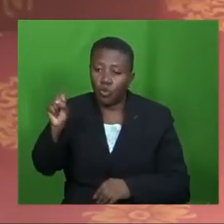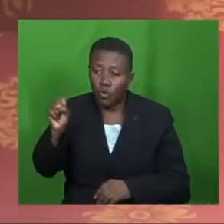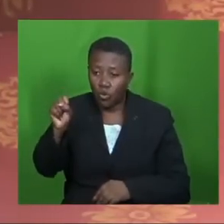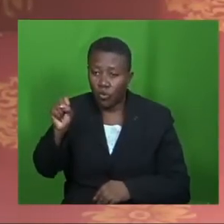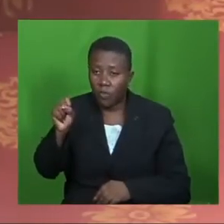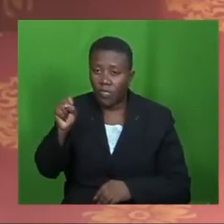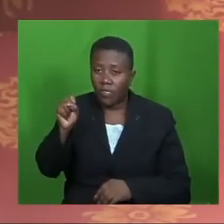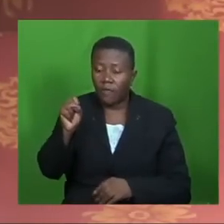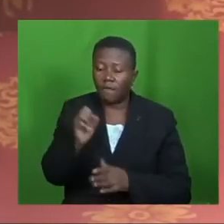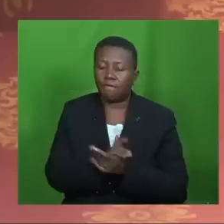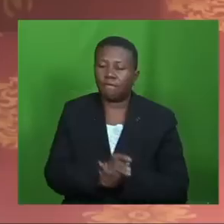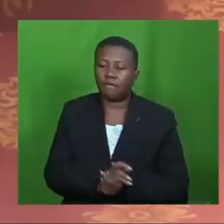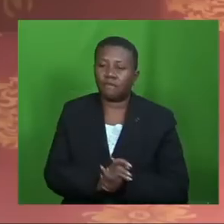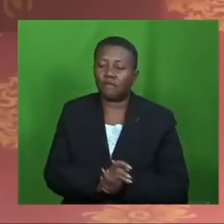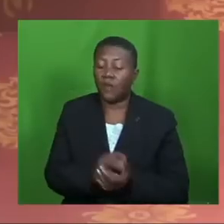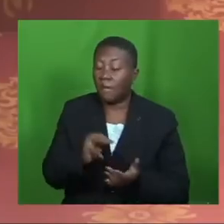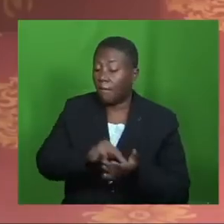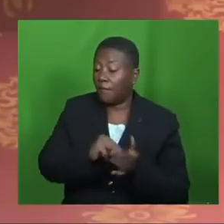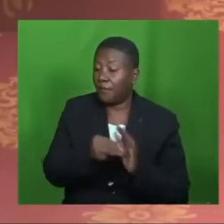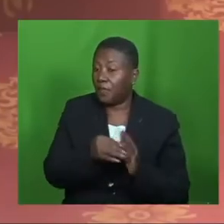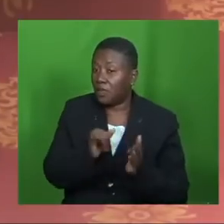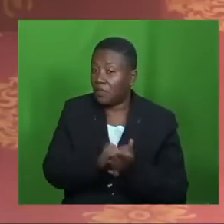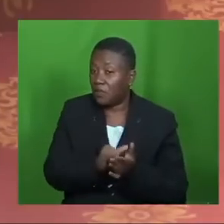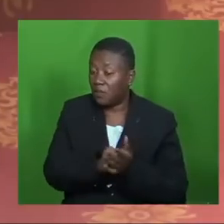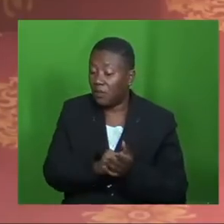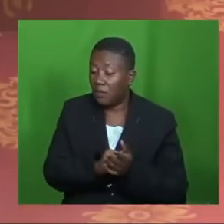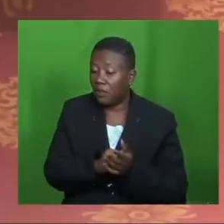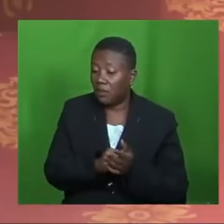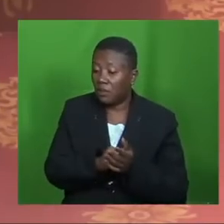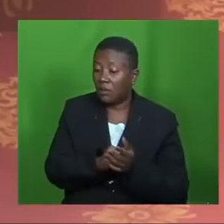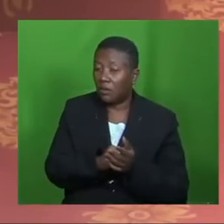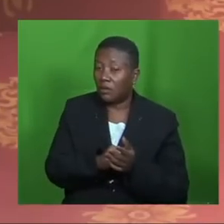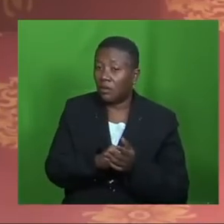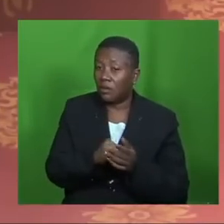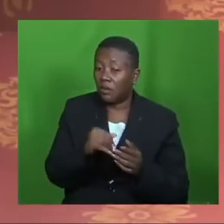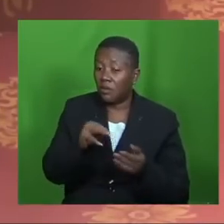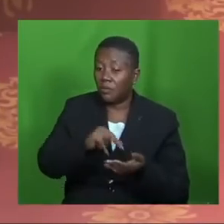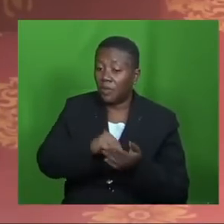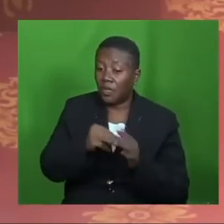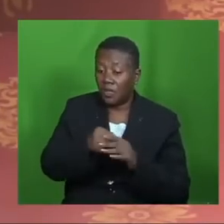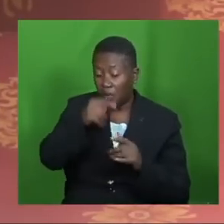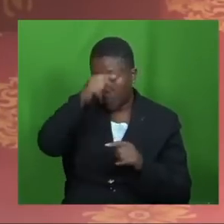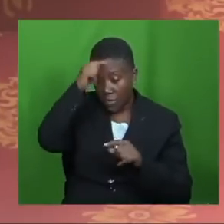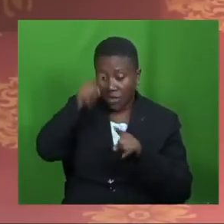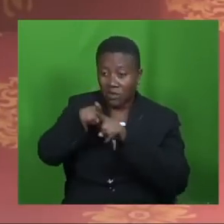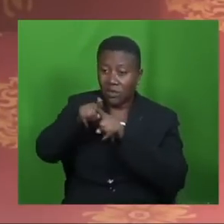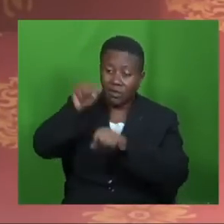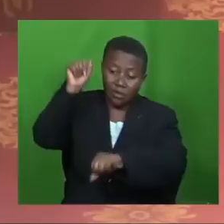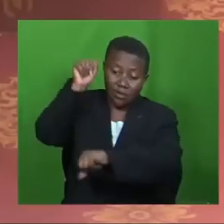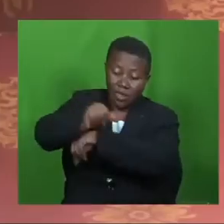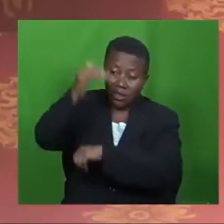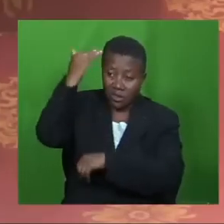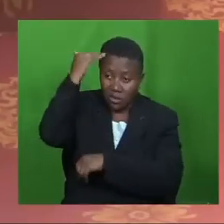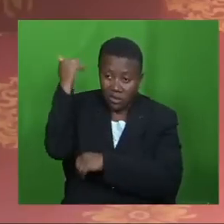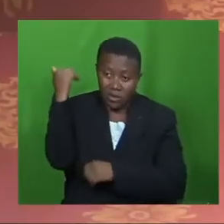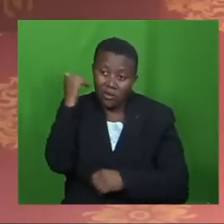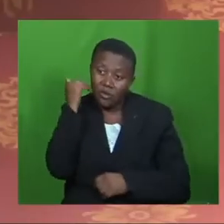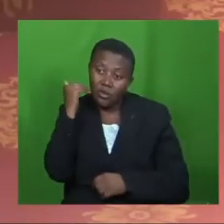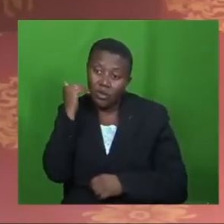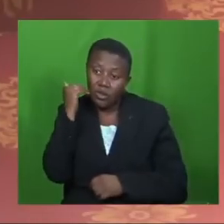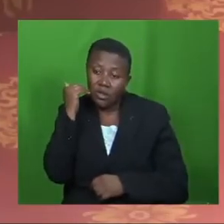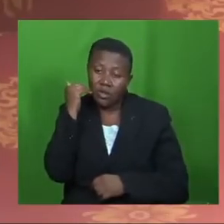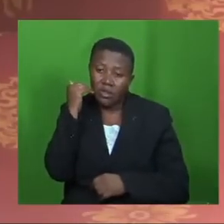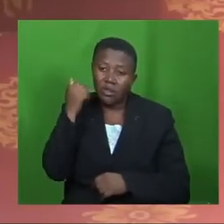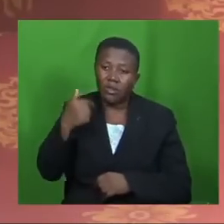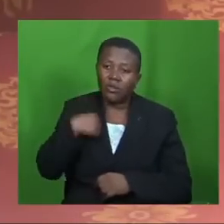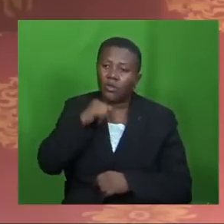match. What this means is that in spite of our Blaster defeating South Korea in our second group match, we did not pay any